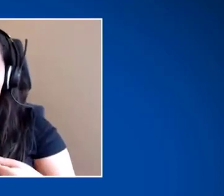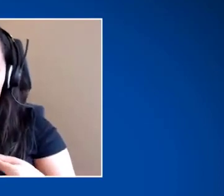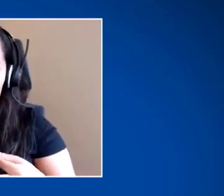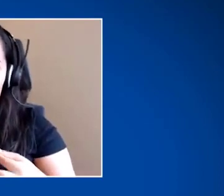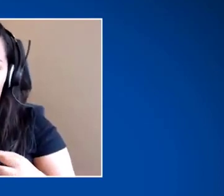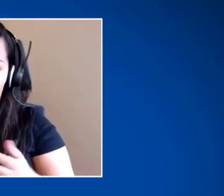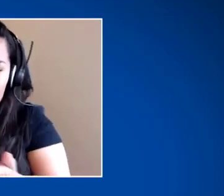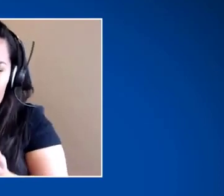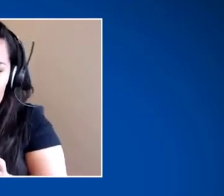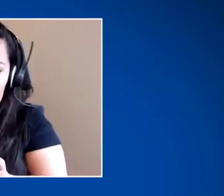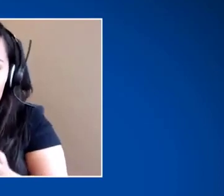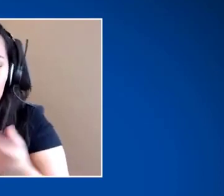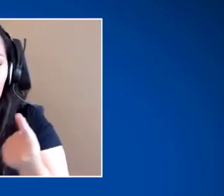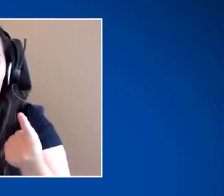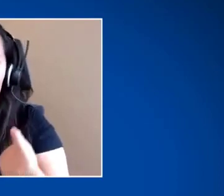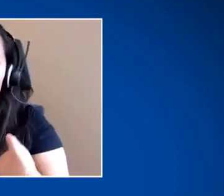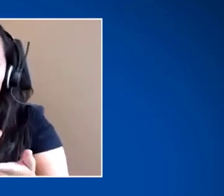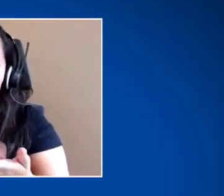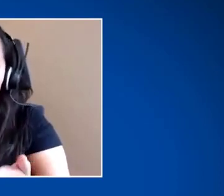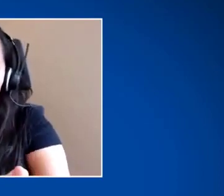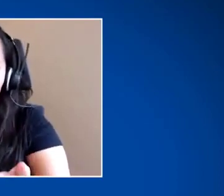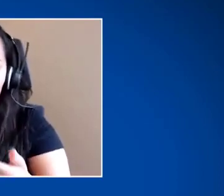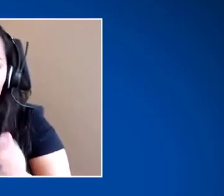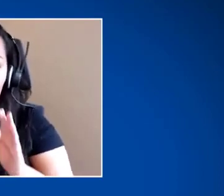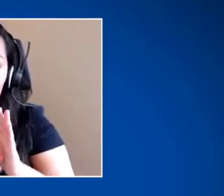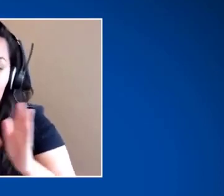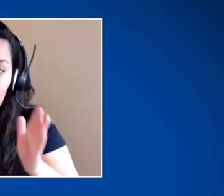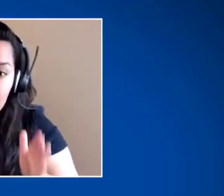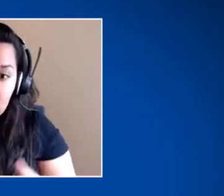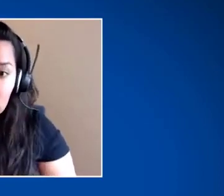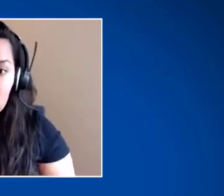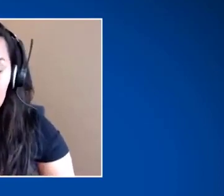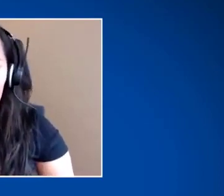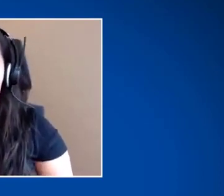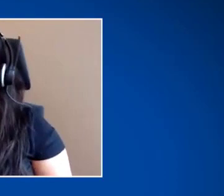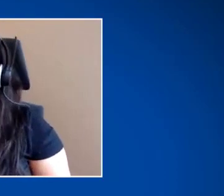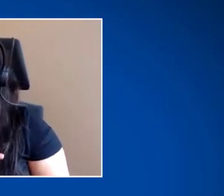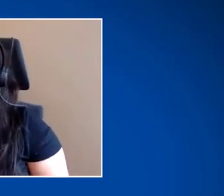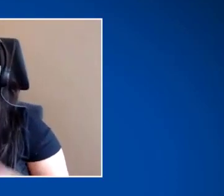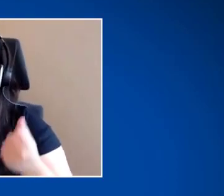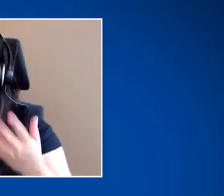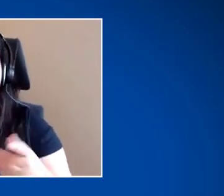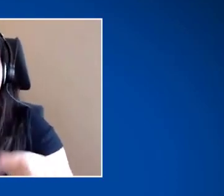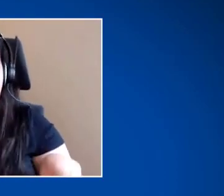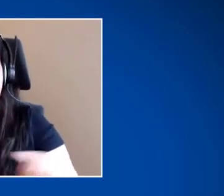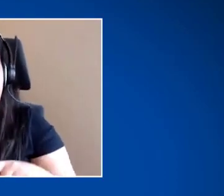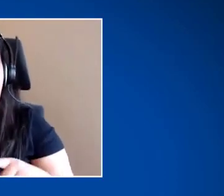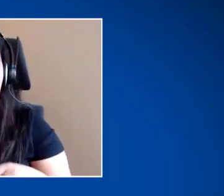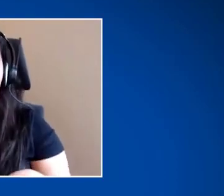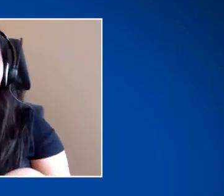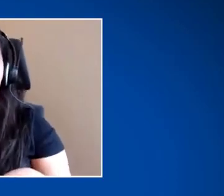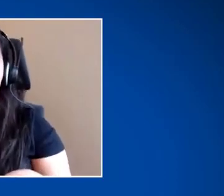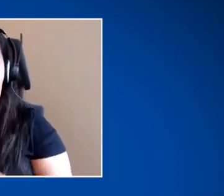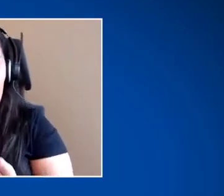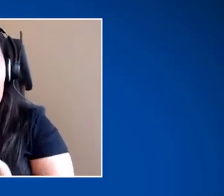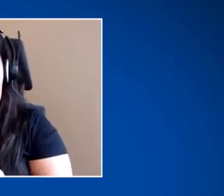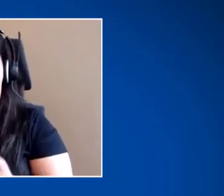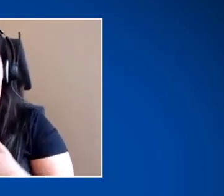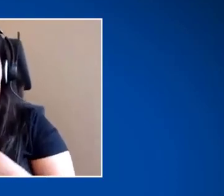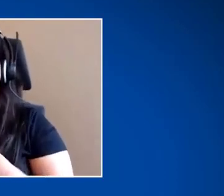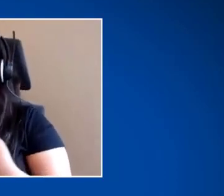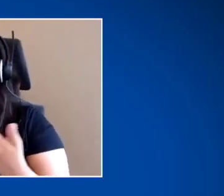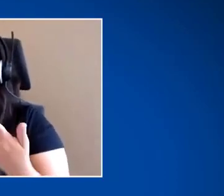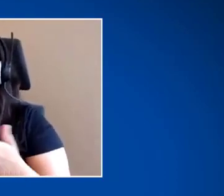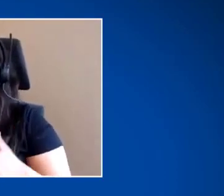have we learned from reviewers and from staff and from many of you is that there are ways in which we can improve peer review. We can